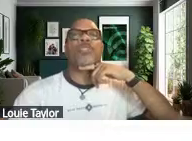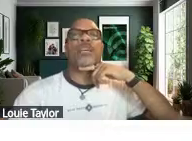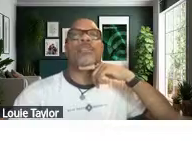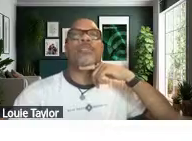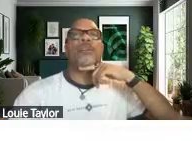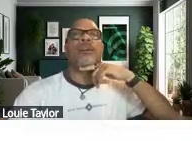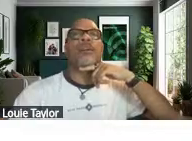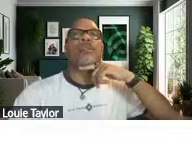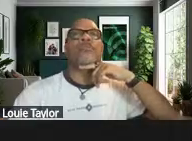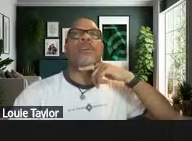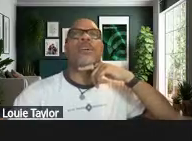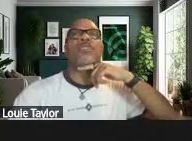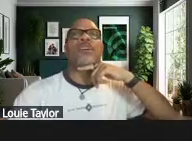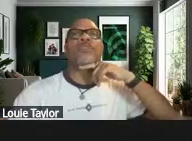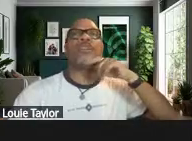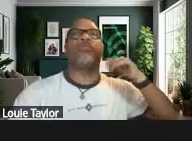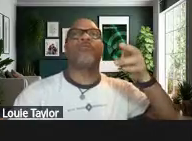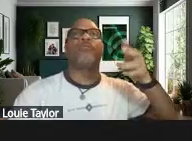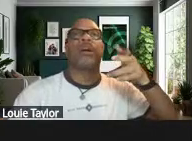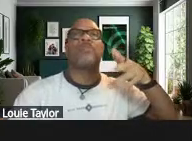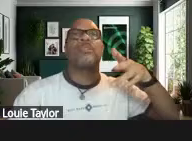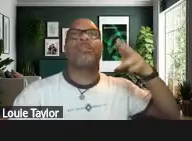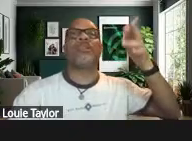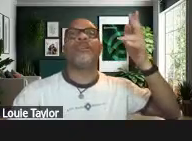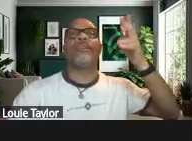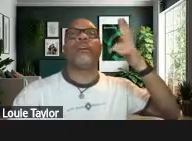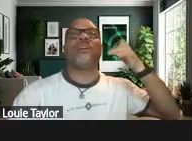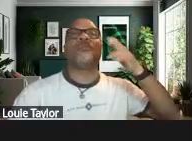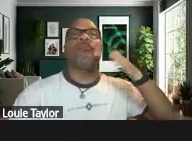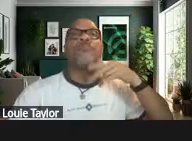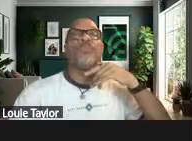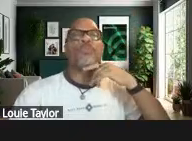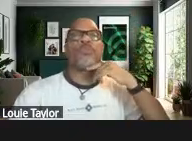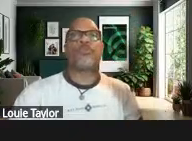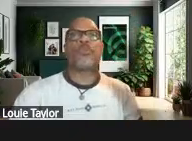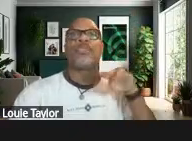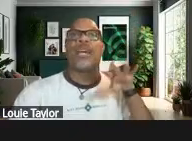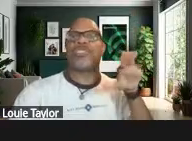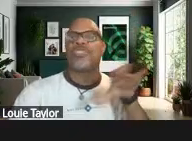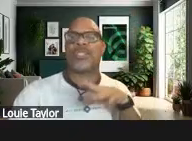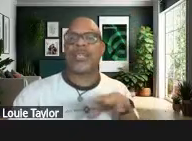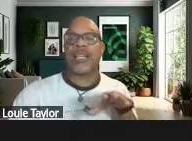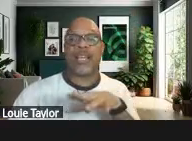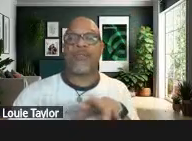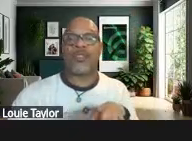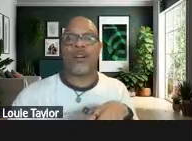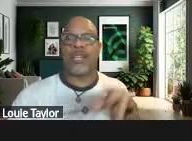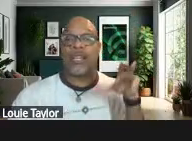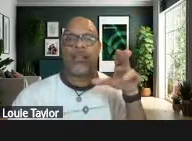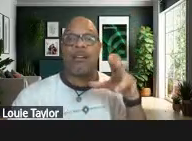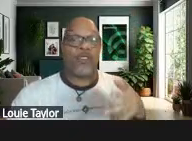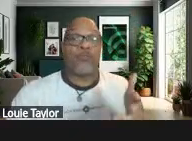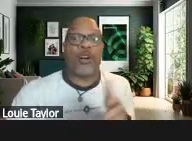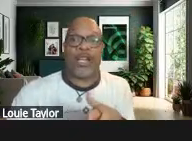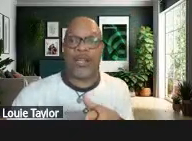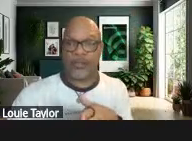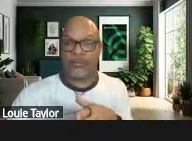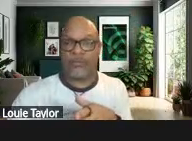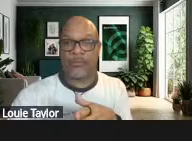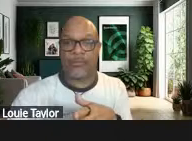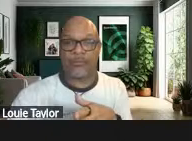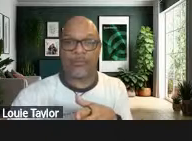says yes. Awesome, I've got you covered. Here are a few options. Boom, boom, boom. That's just in case they haven't gone in and already bought